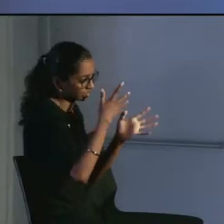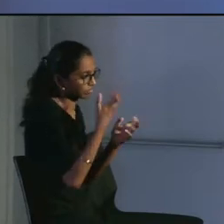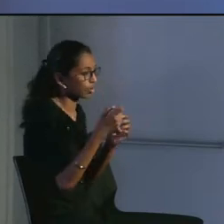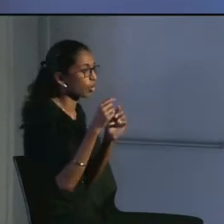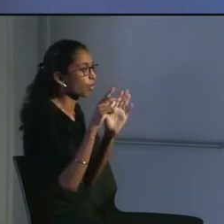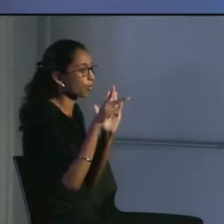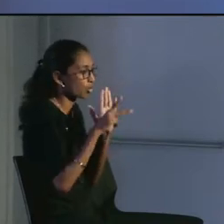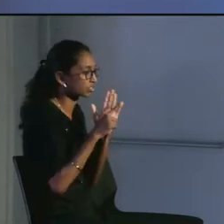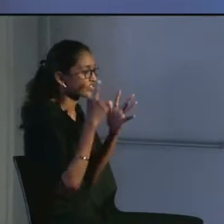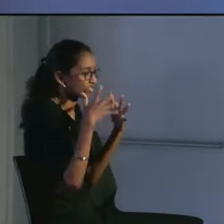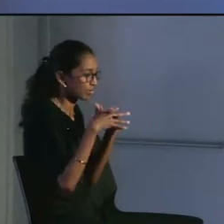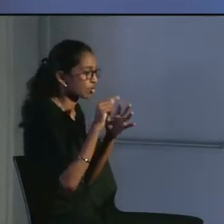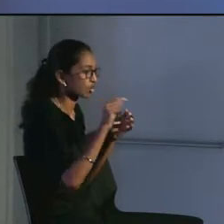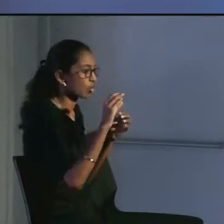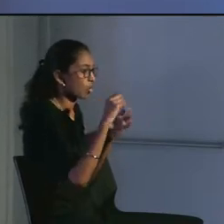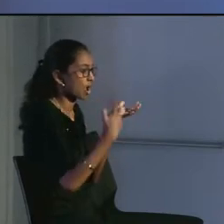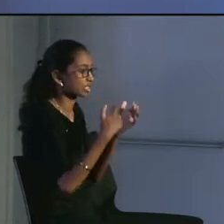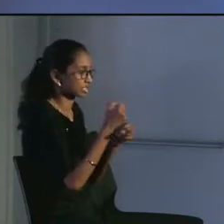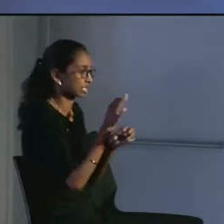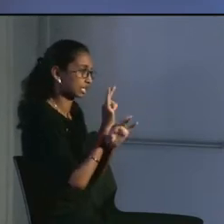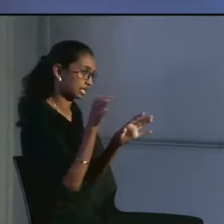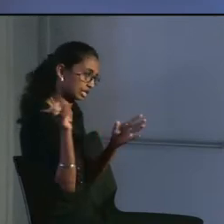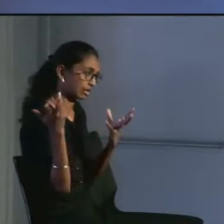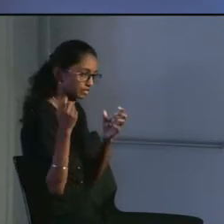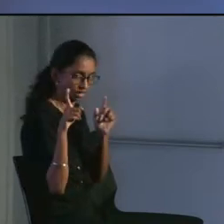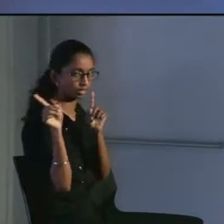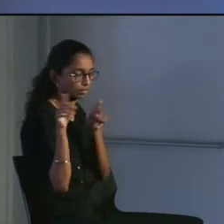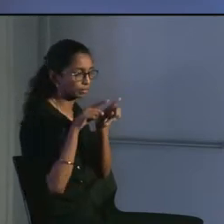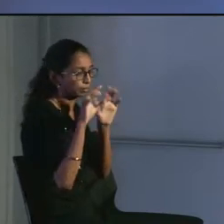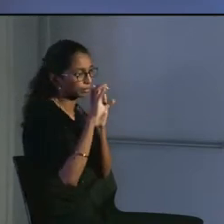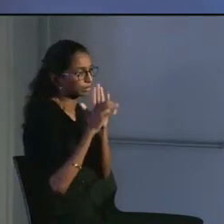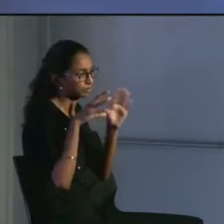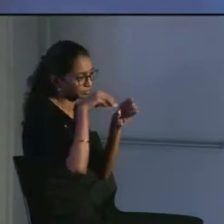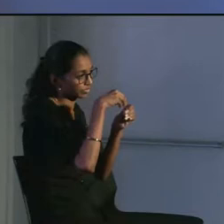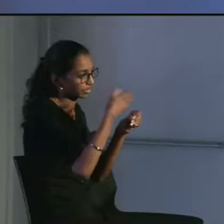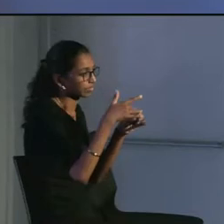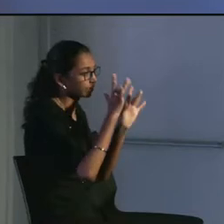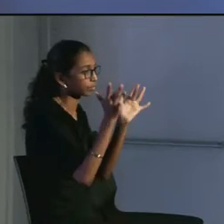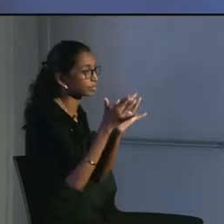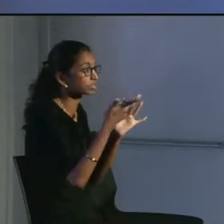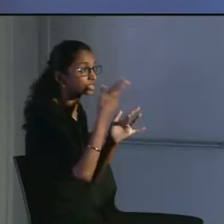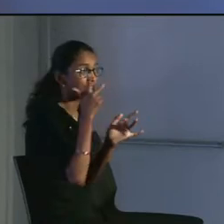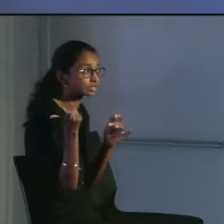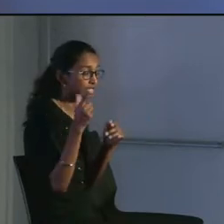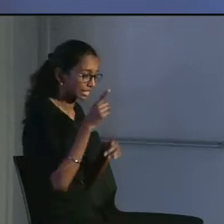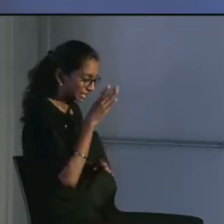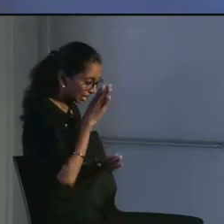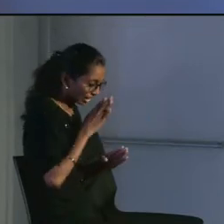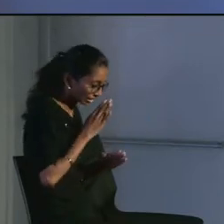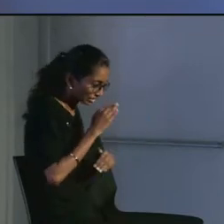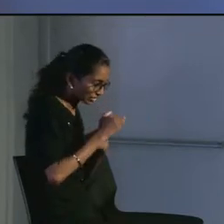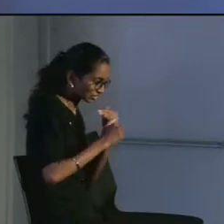poster.org. This really symbolizes the journey from silence to speaking out.